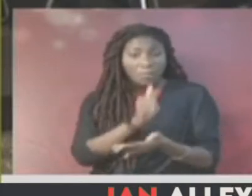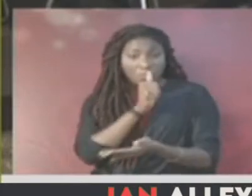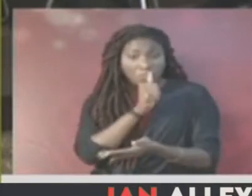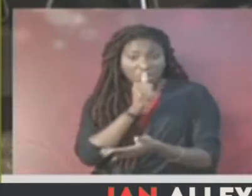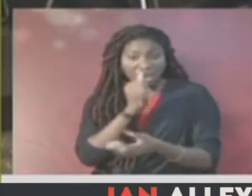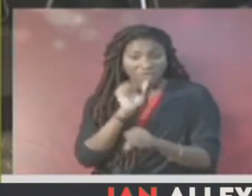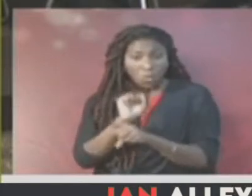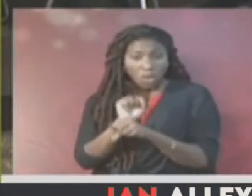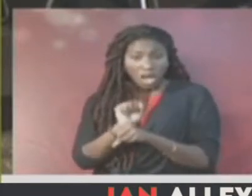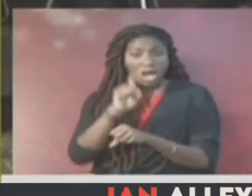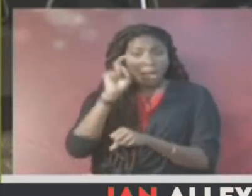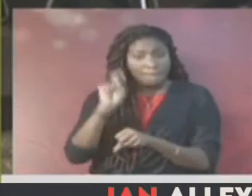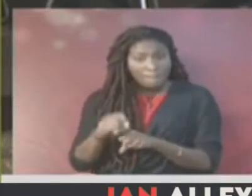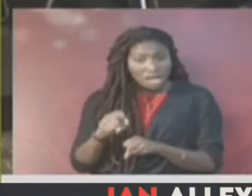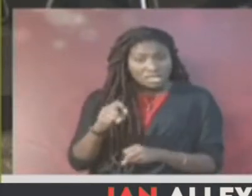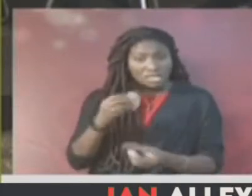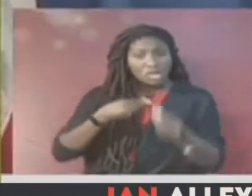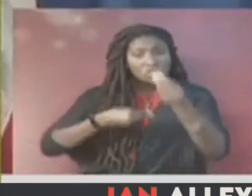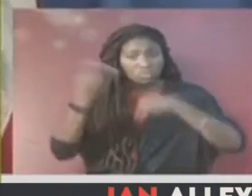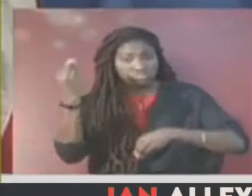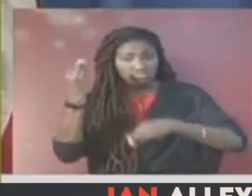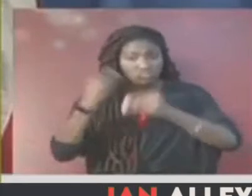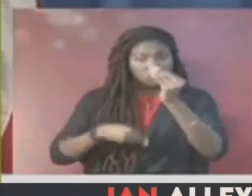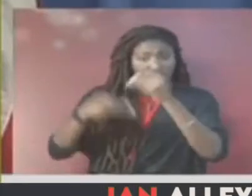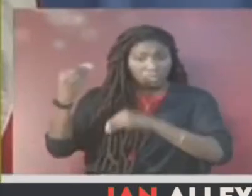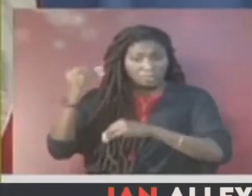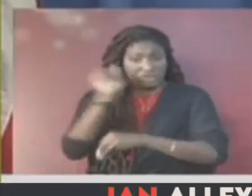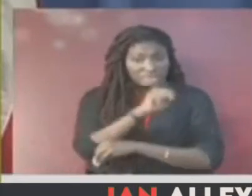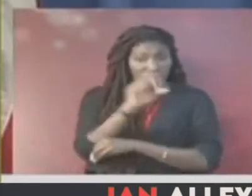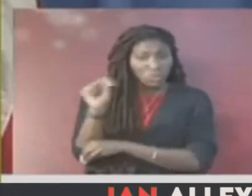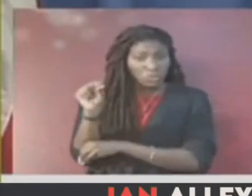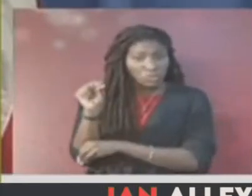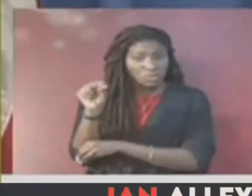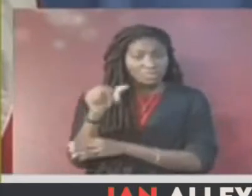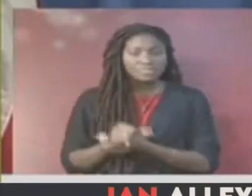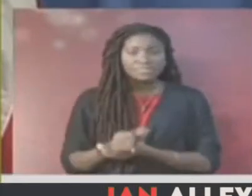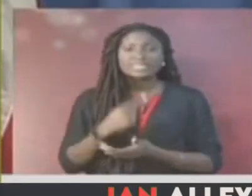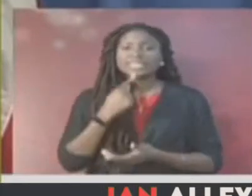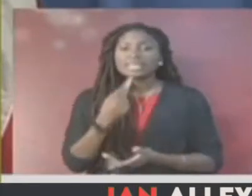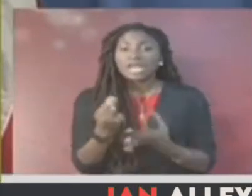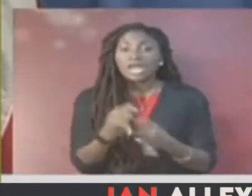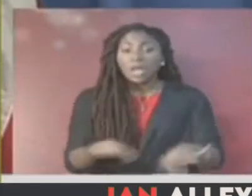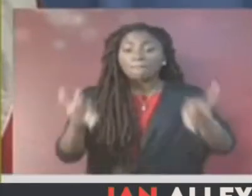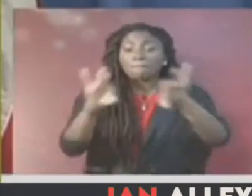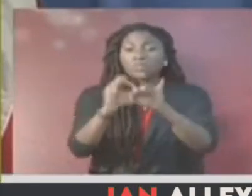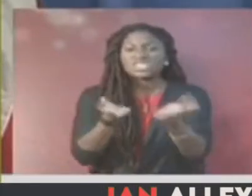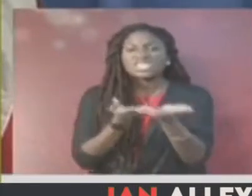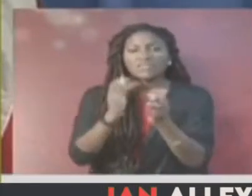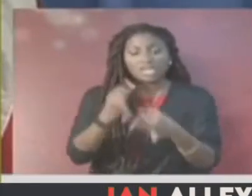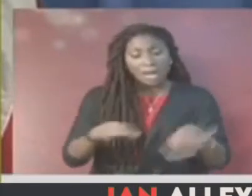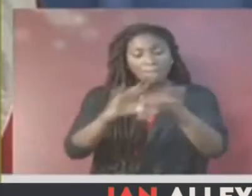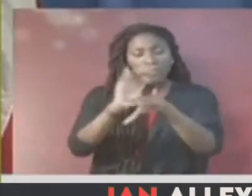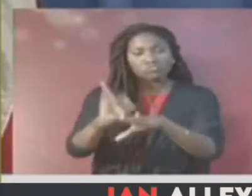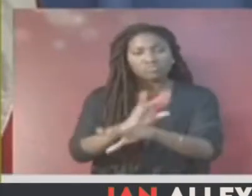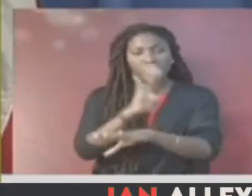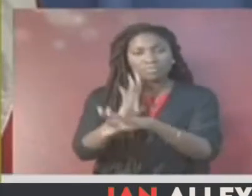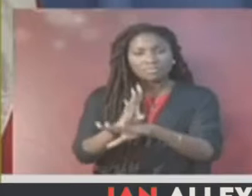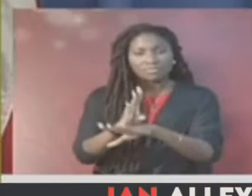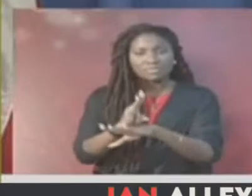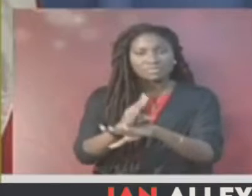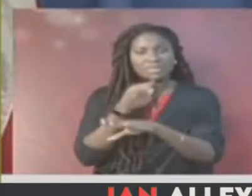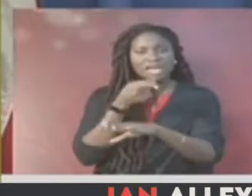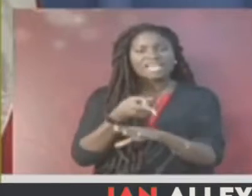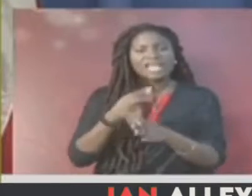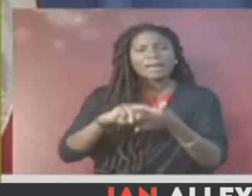reduce staff or cut it off? No. The essential services are the services that within the public sector